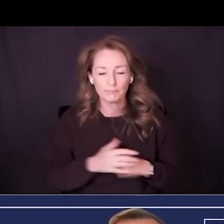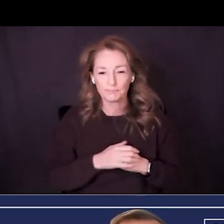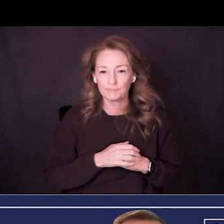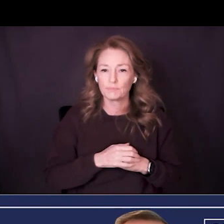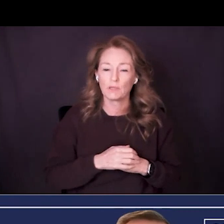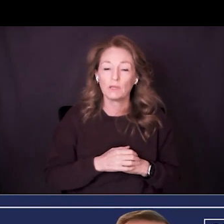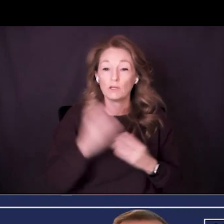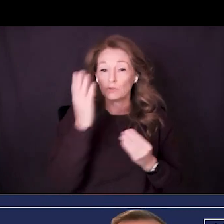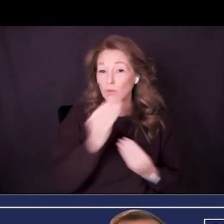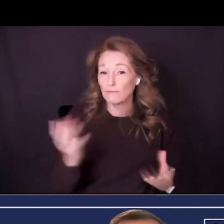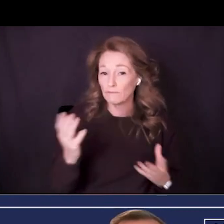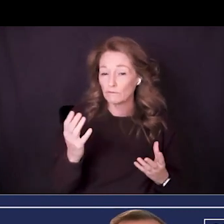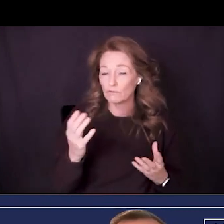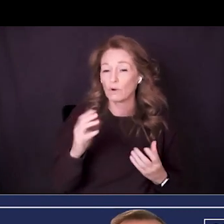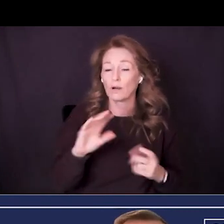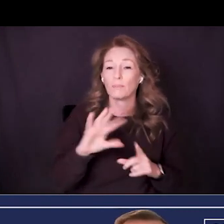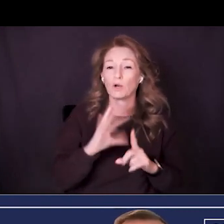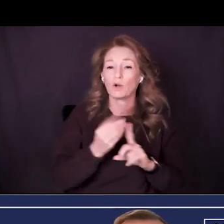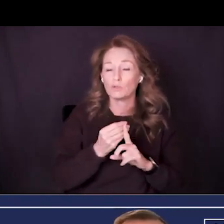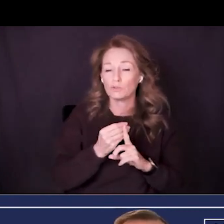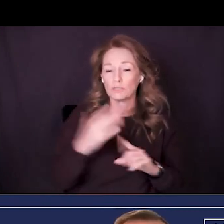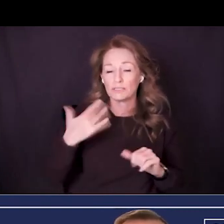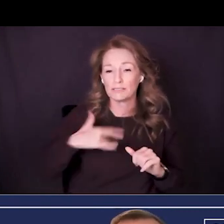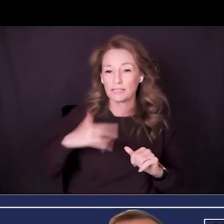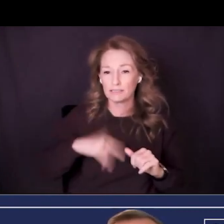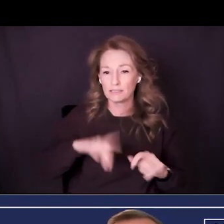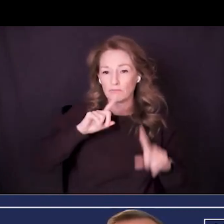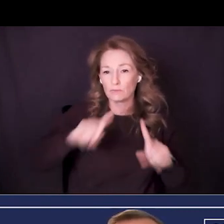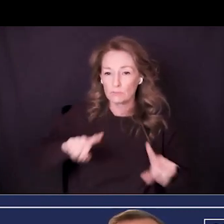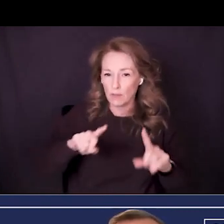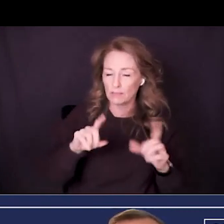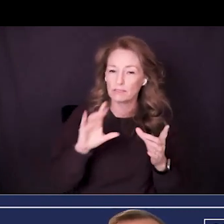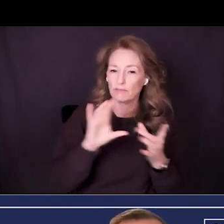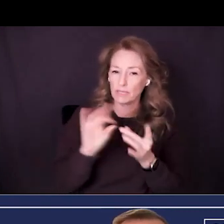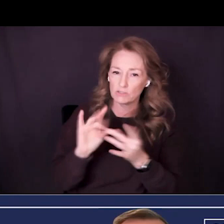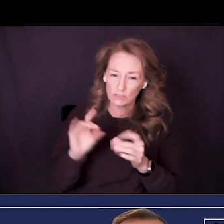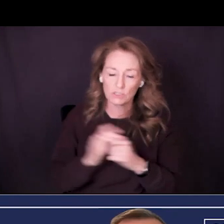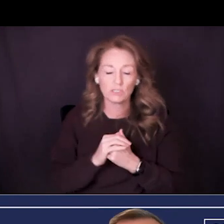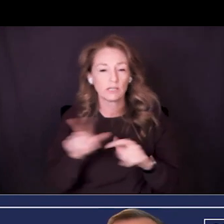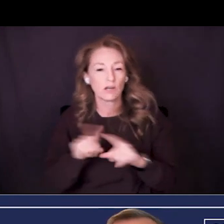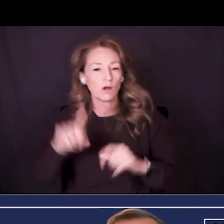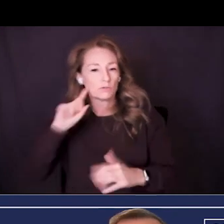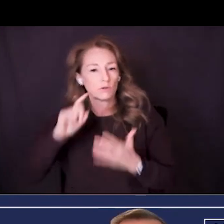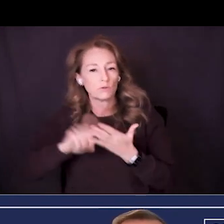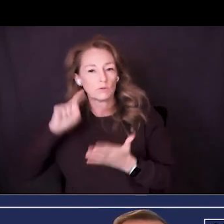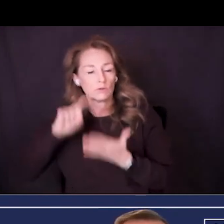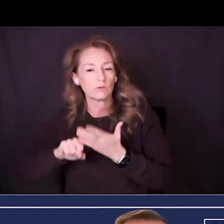inform culturally sensitive, responsive, and effective messaging, and also to identify trusted